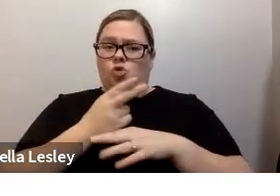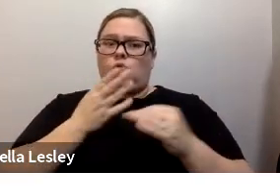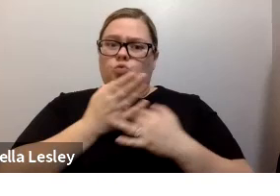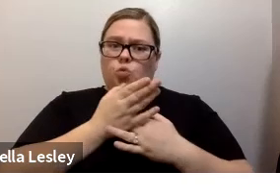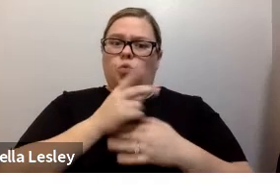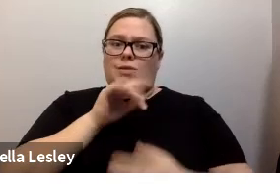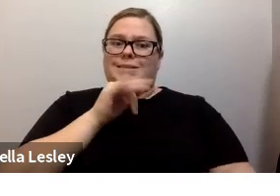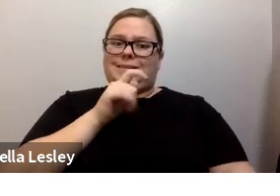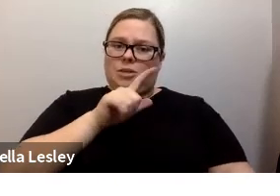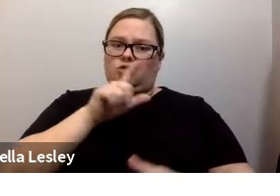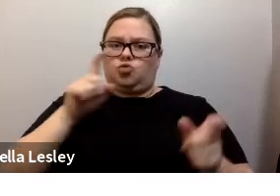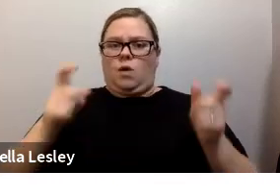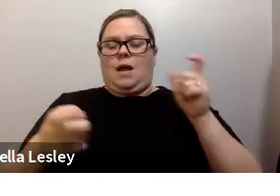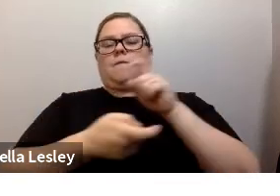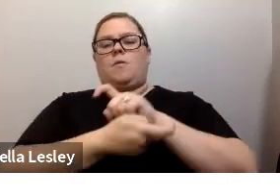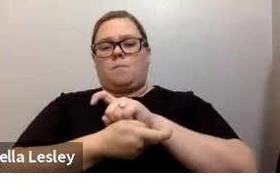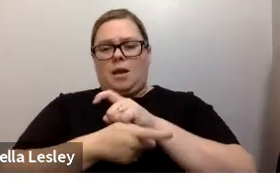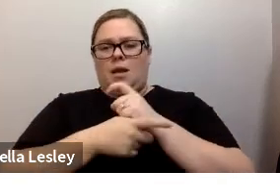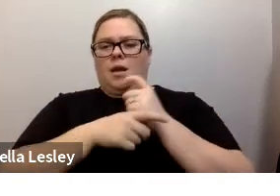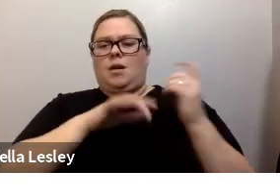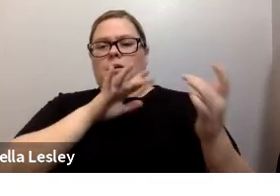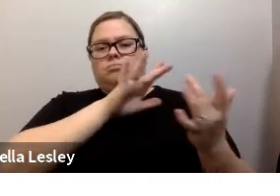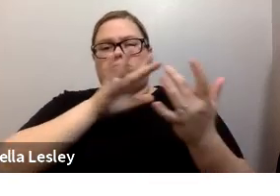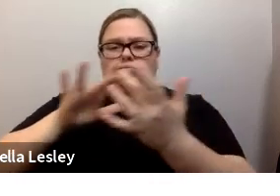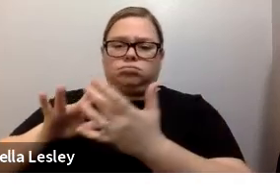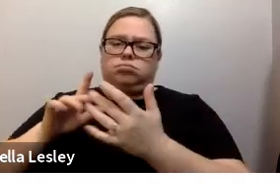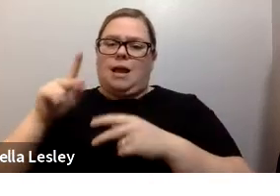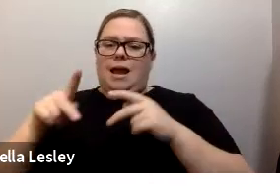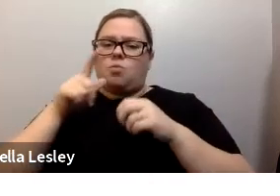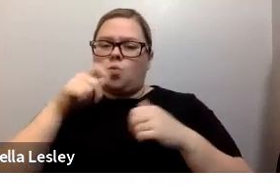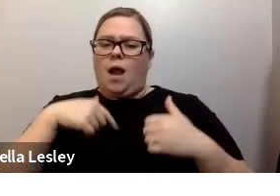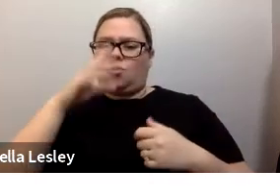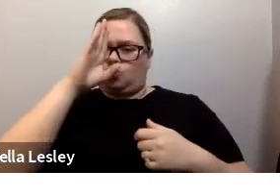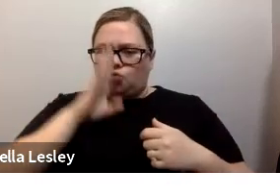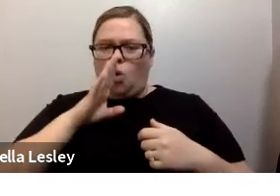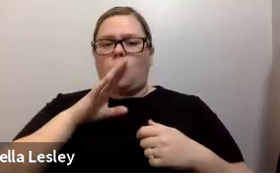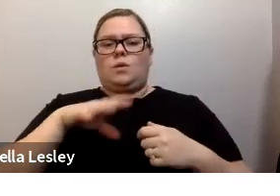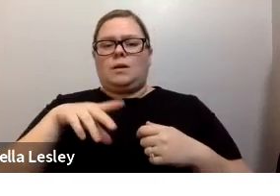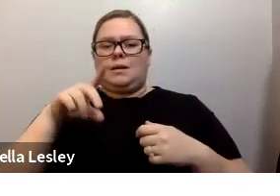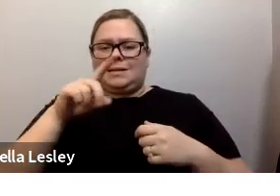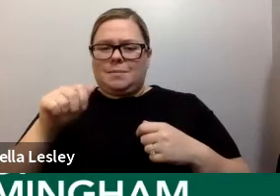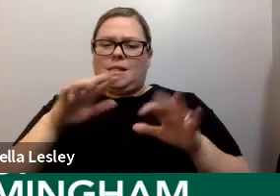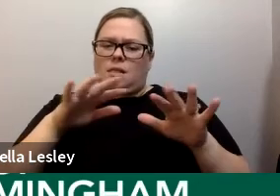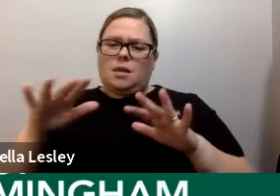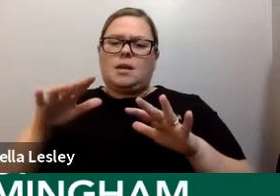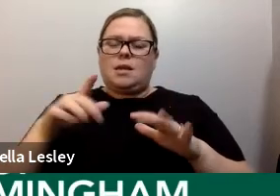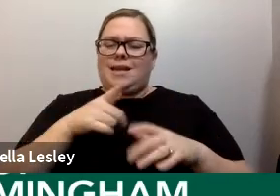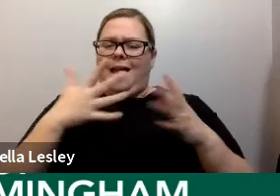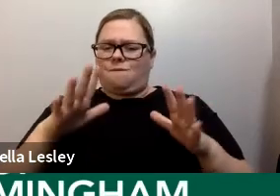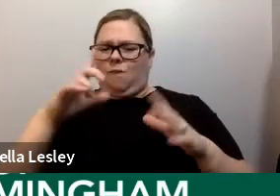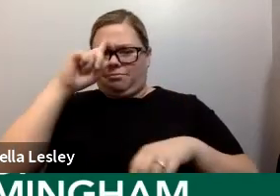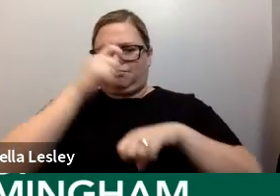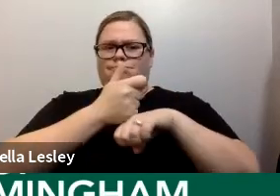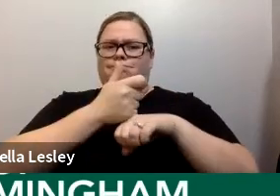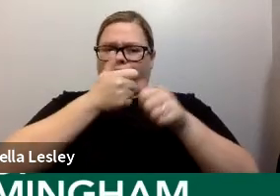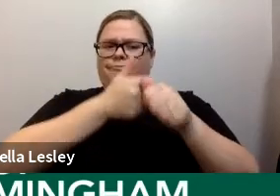transformation, reaching tens of thousands of people with stroke and other disabilities across the country. So he's got it in his mind, and certainly we want to be part of that as